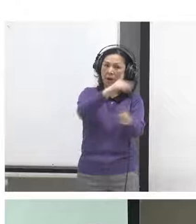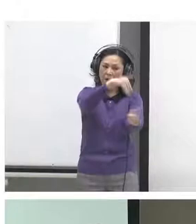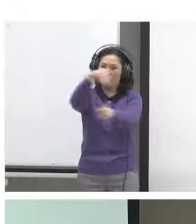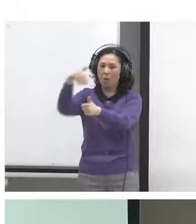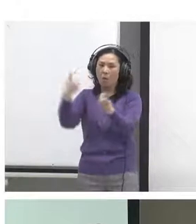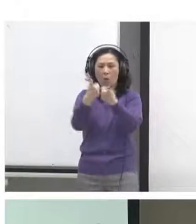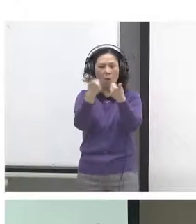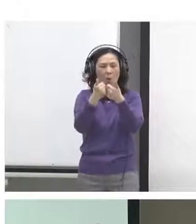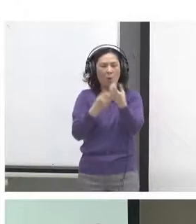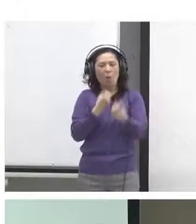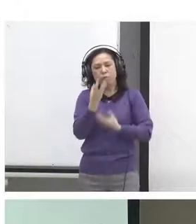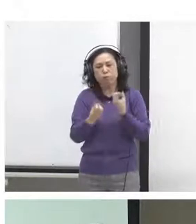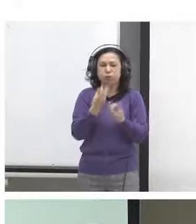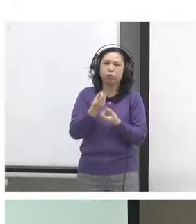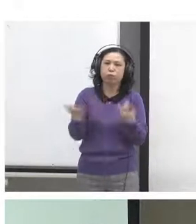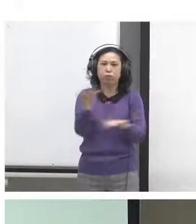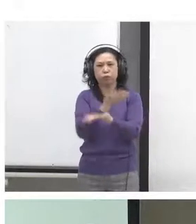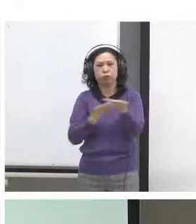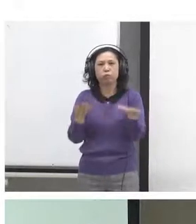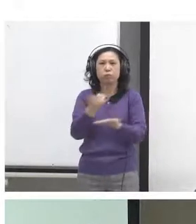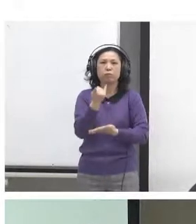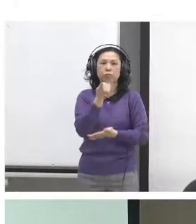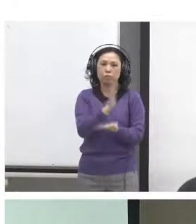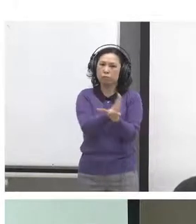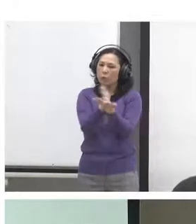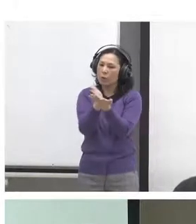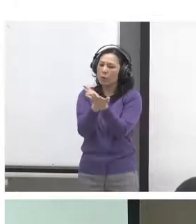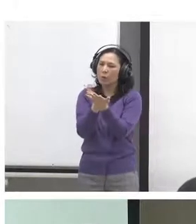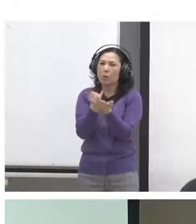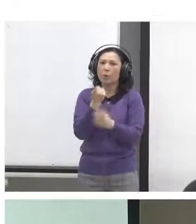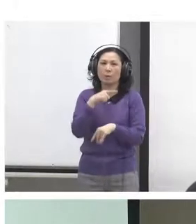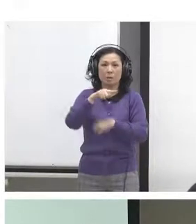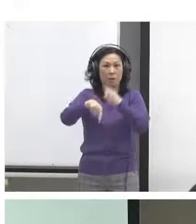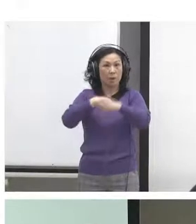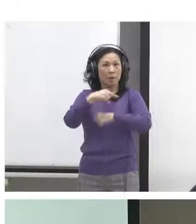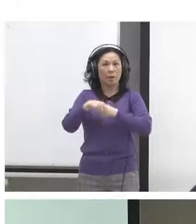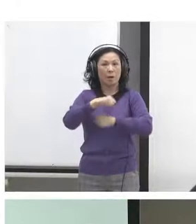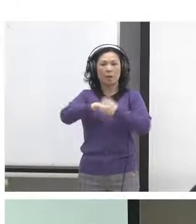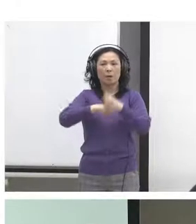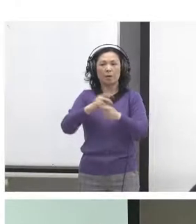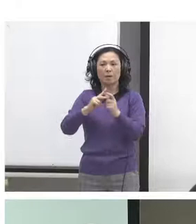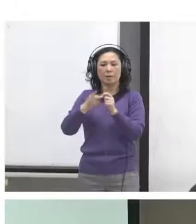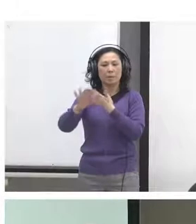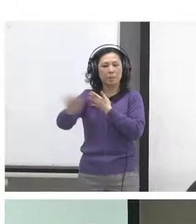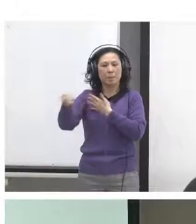activities with other organizations and help each other.